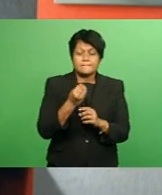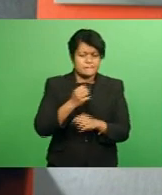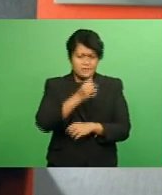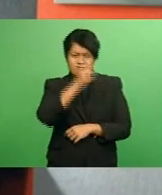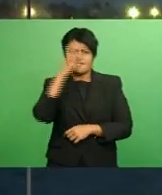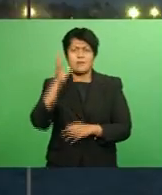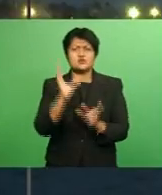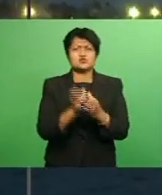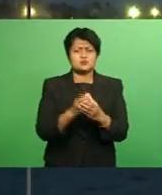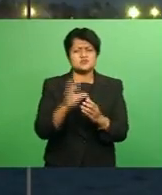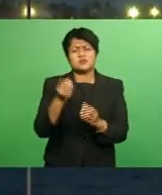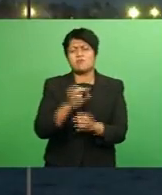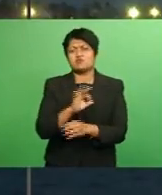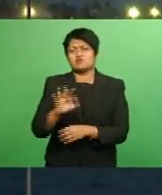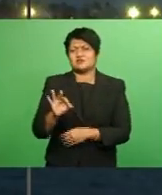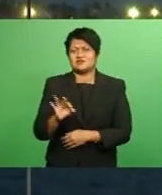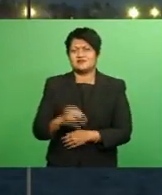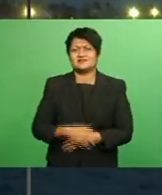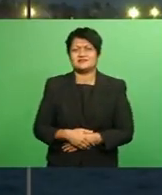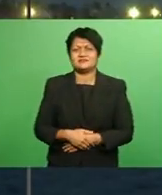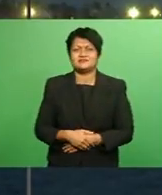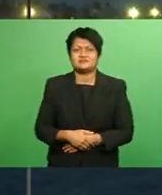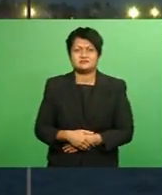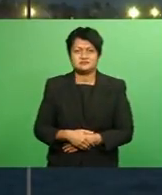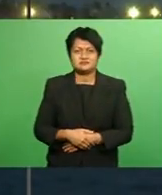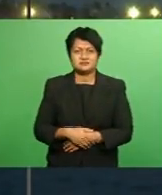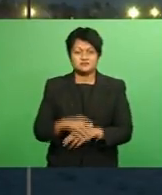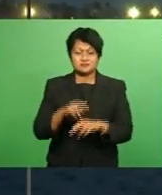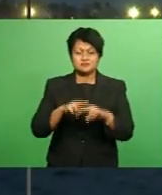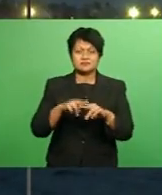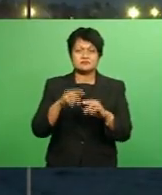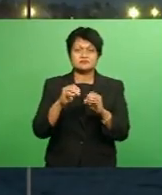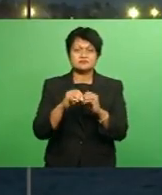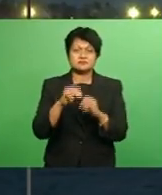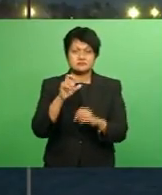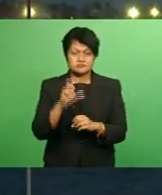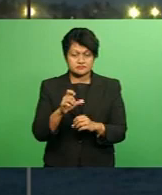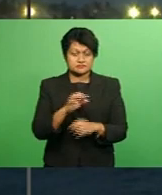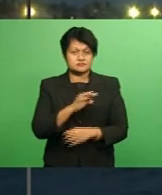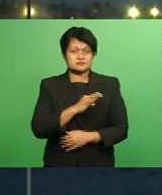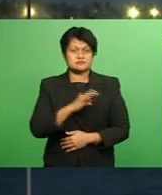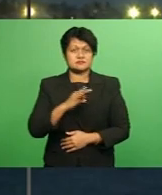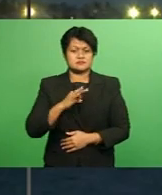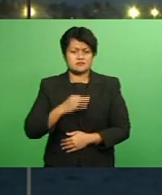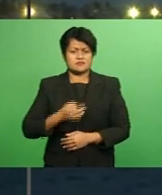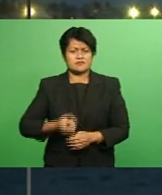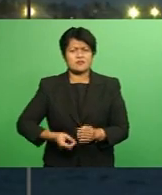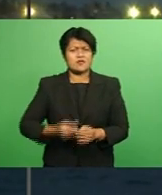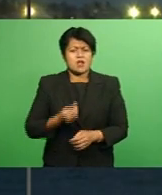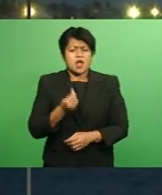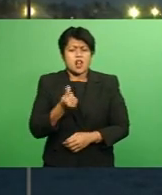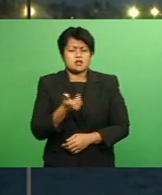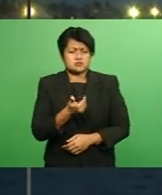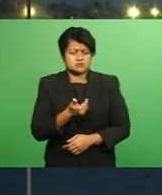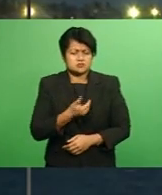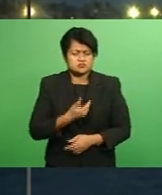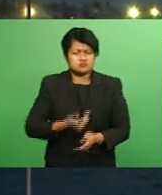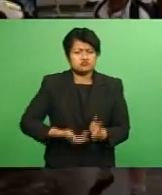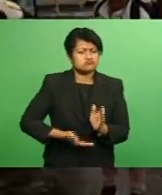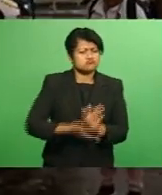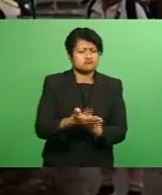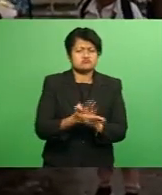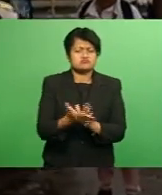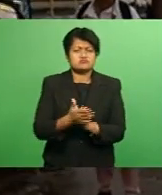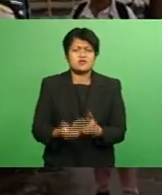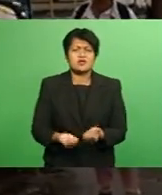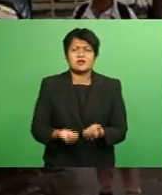special. And Fijian Broadcasting Corporation staff were out early this morning to distribute hot cross buns.